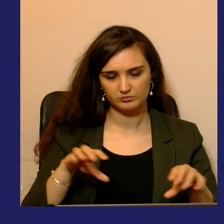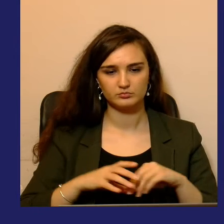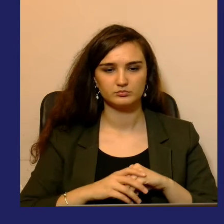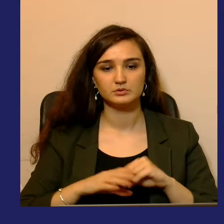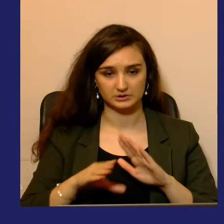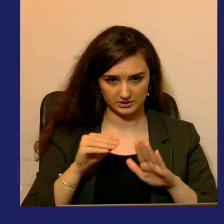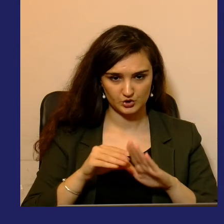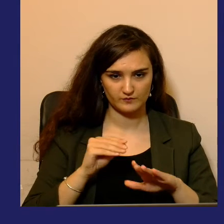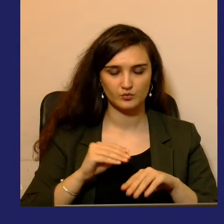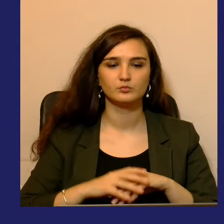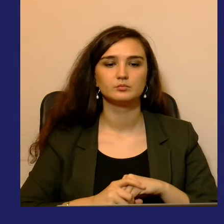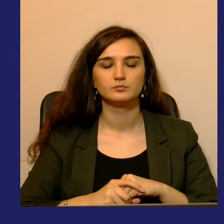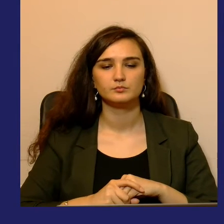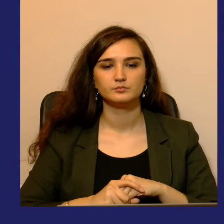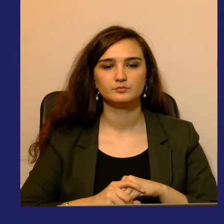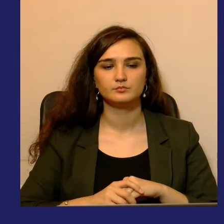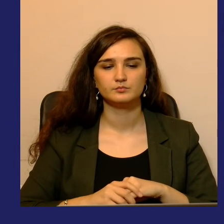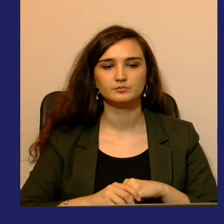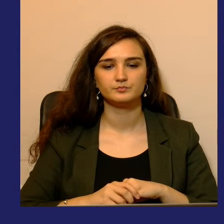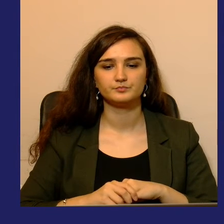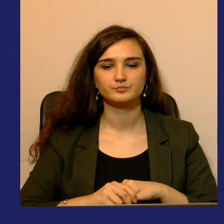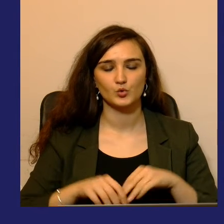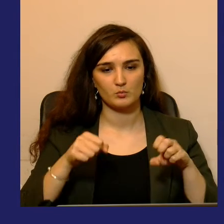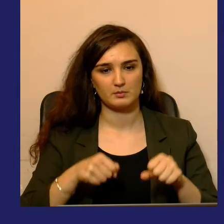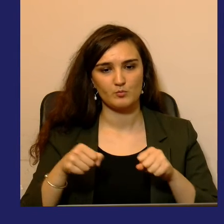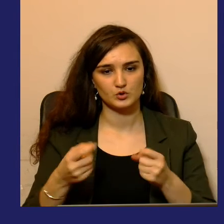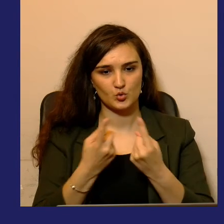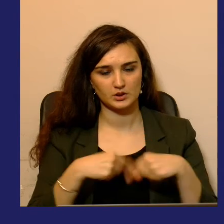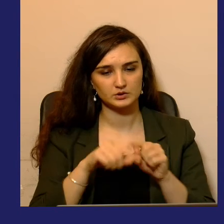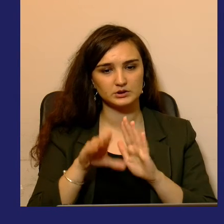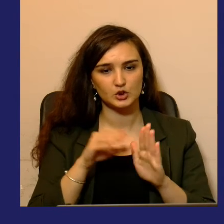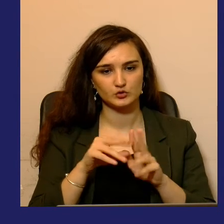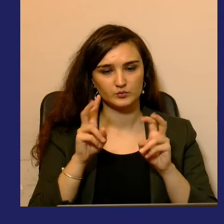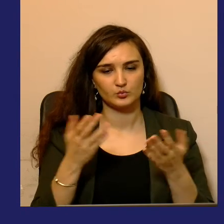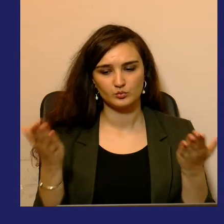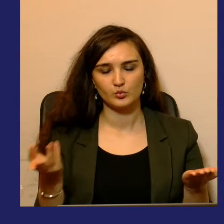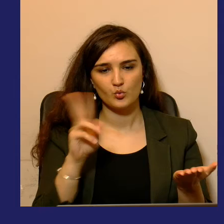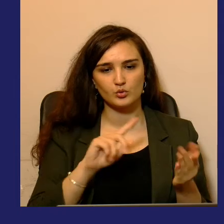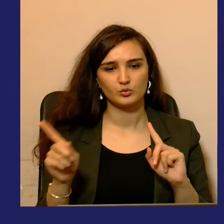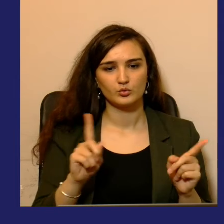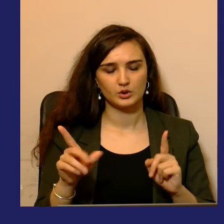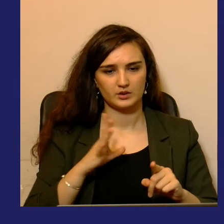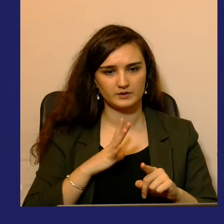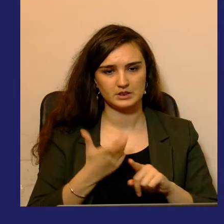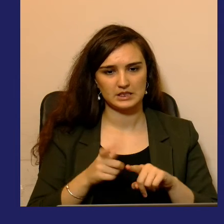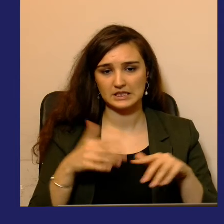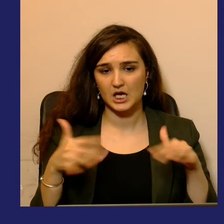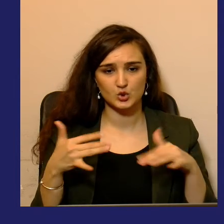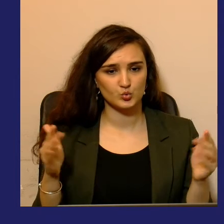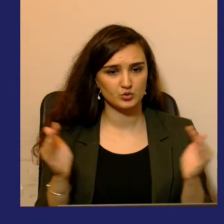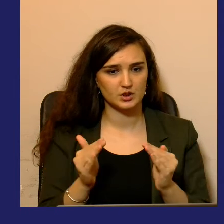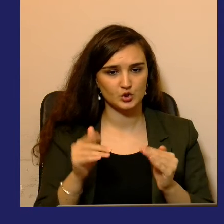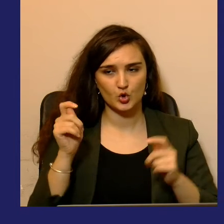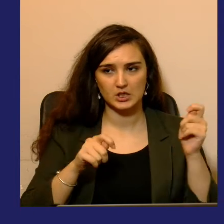tribunal, which is called TRIFE. Doesn't matter. So what they've done is, by weakening these electoral authorities, they can now cheat